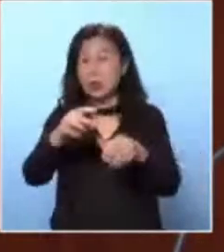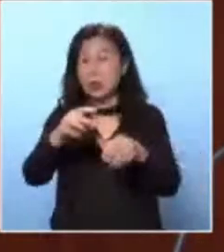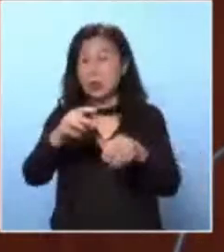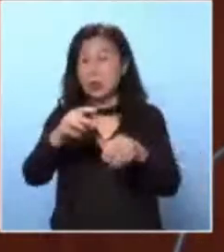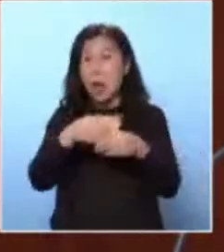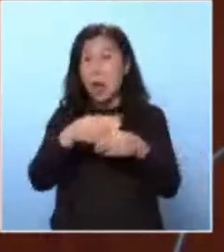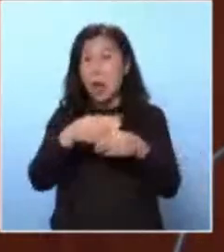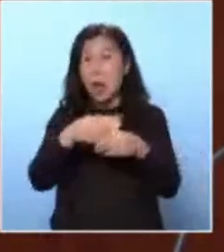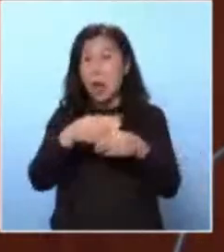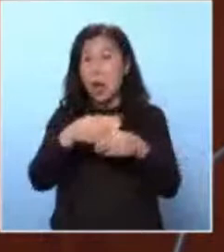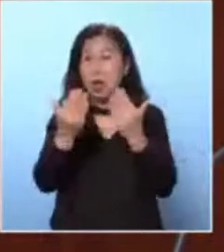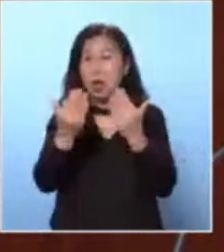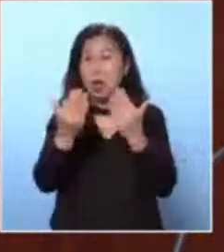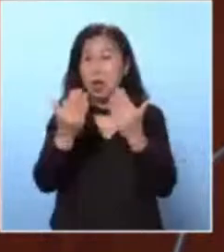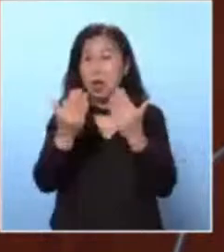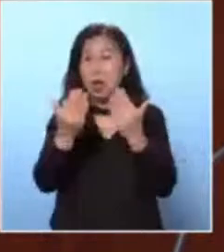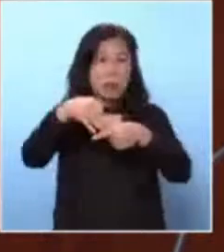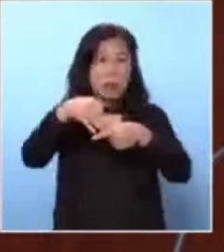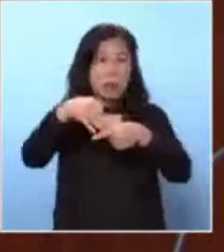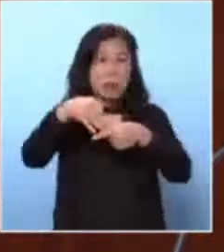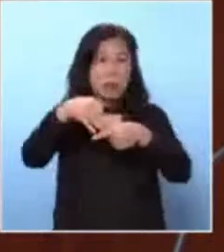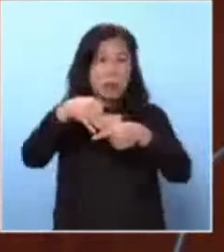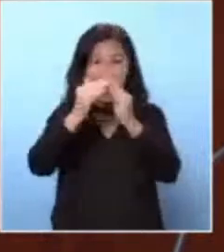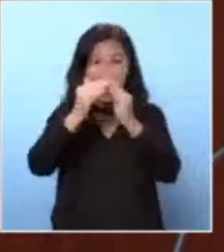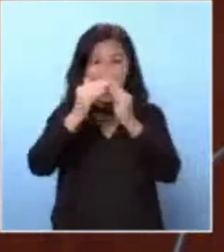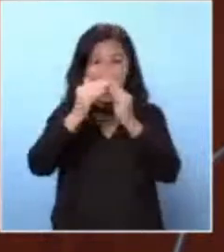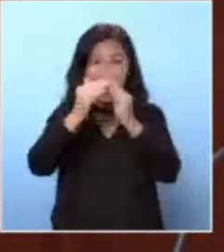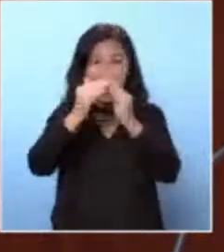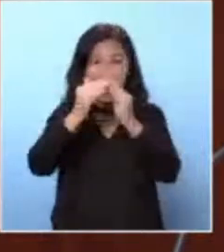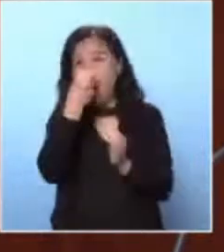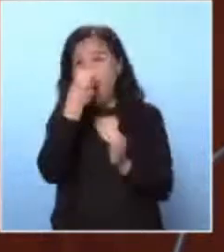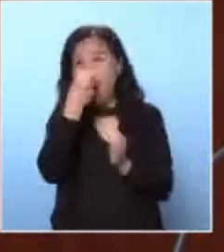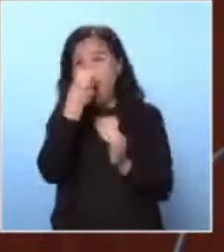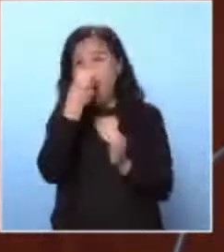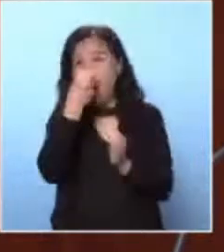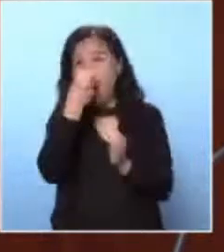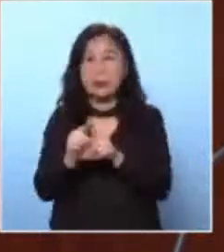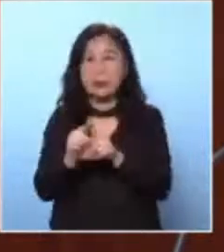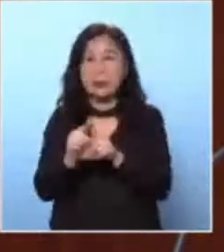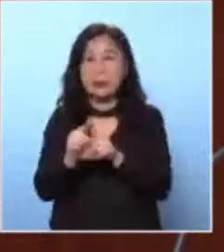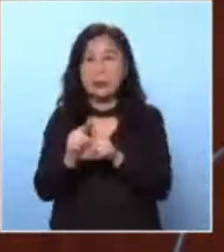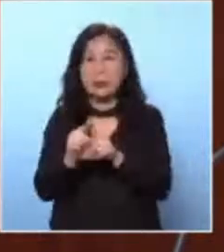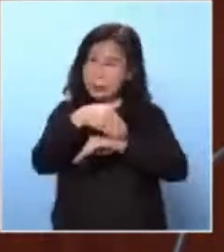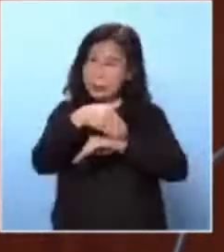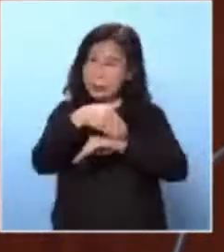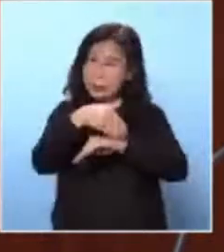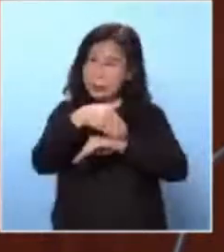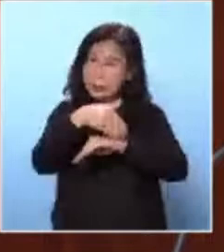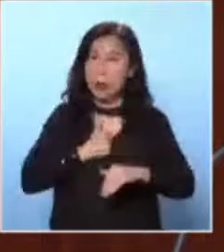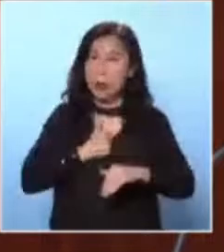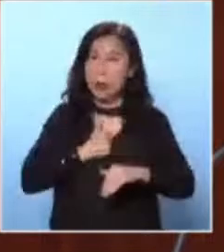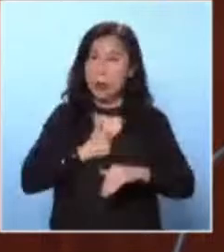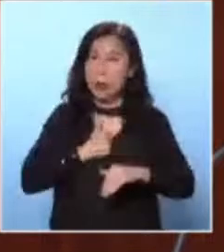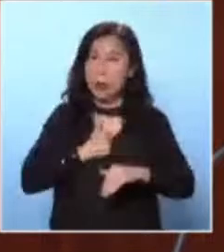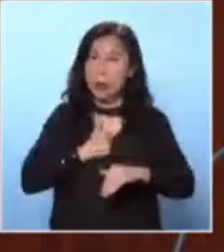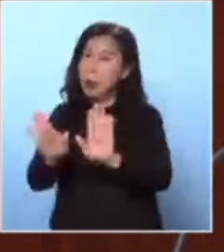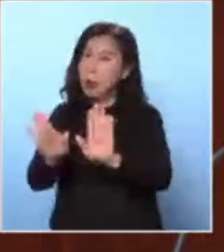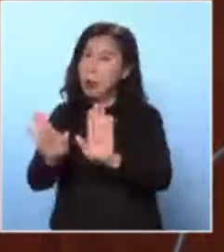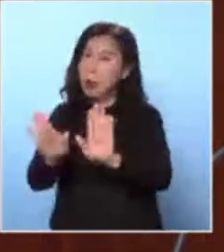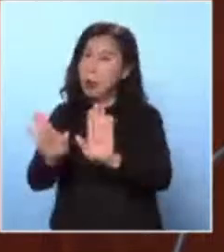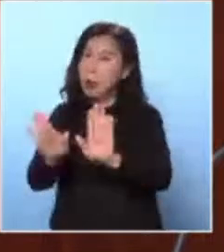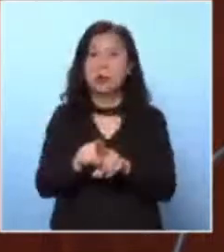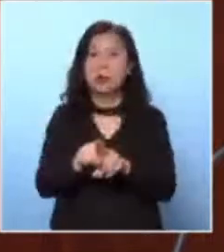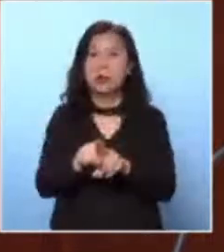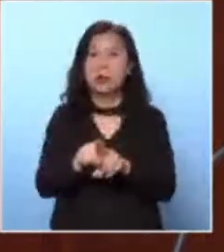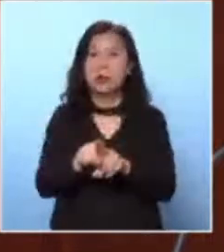GBA, including the University of Hong Kong Shenzhen Hospital, so as to alleviate the pressure on service demand of our public